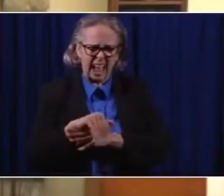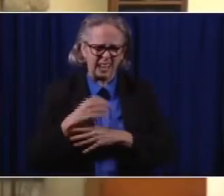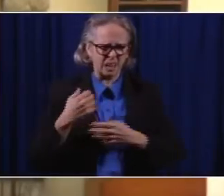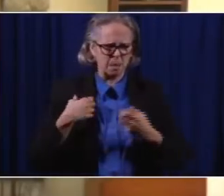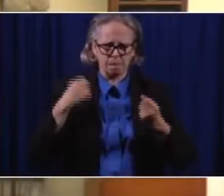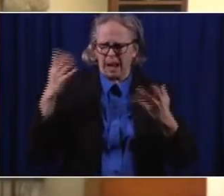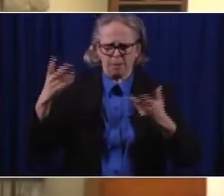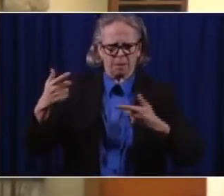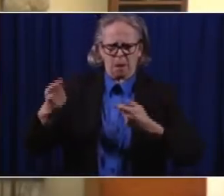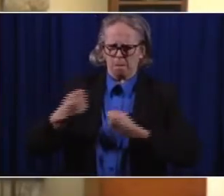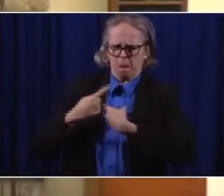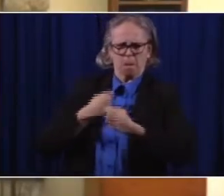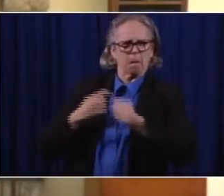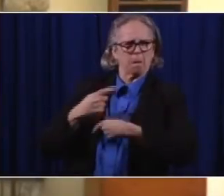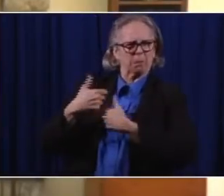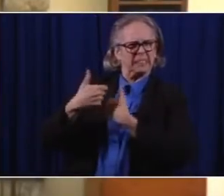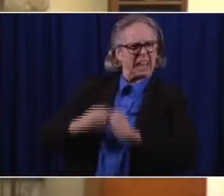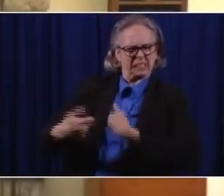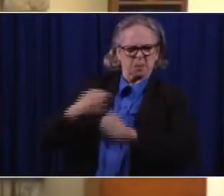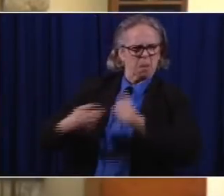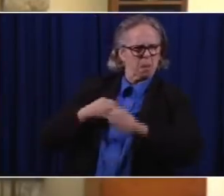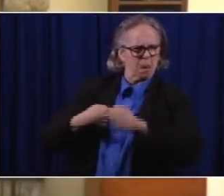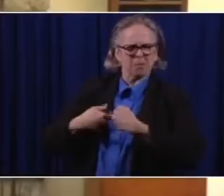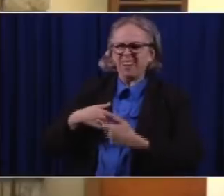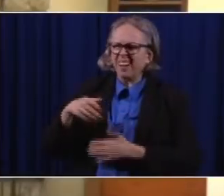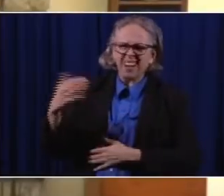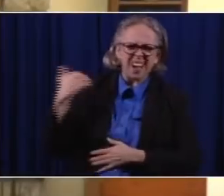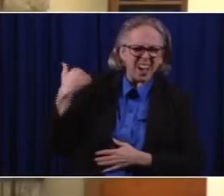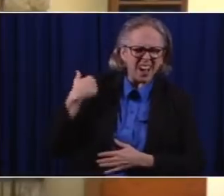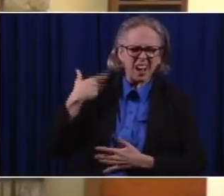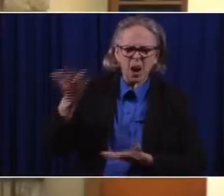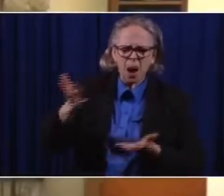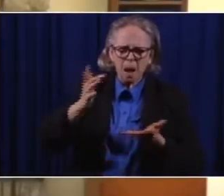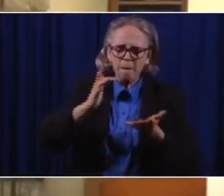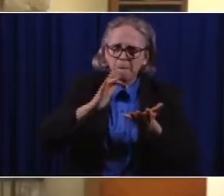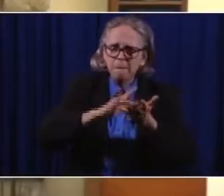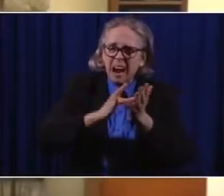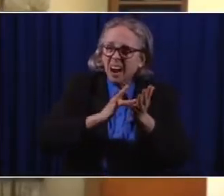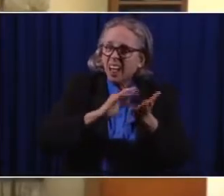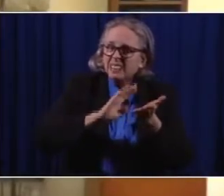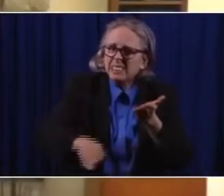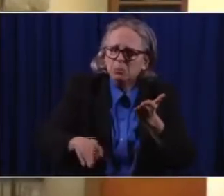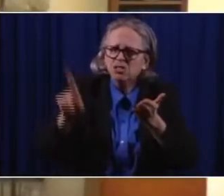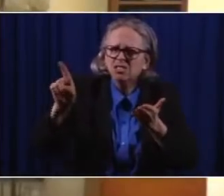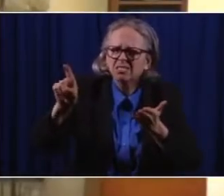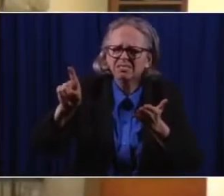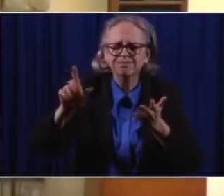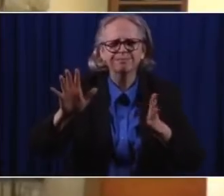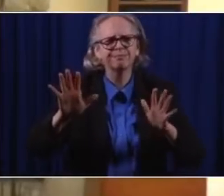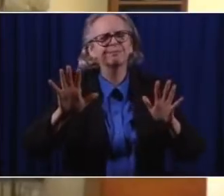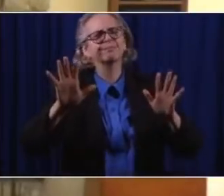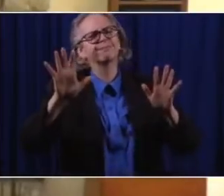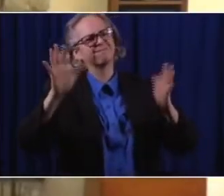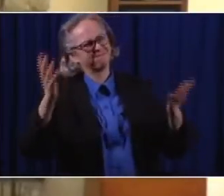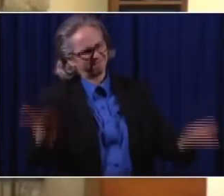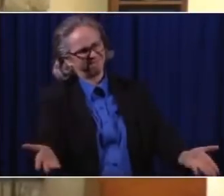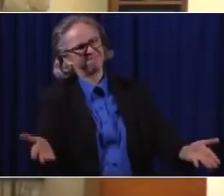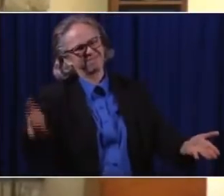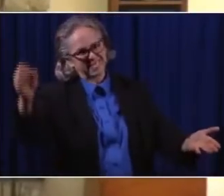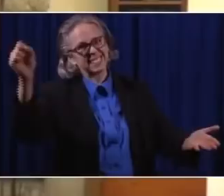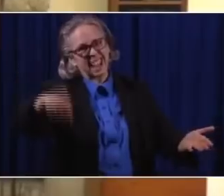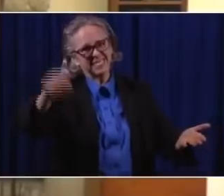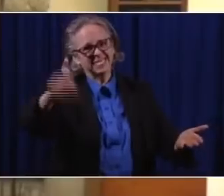emails, or is there exception for medical exceptions? Well, certainly. Every mask order that we put out has